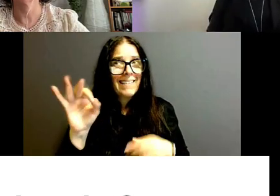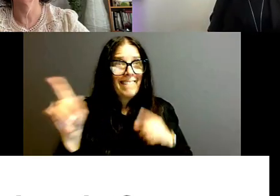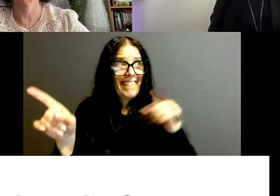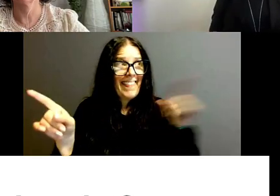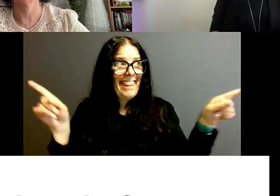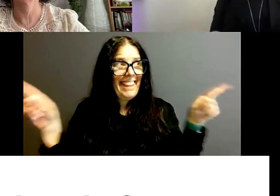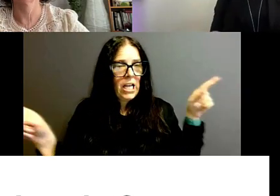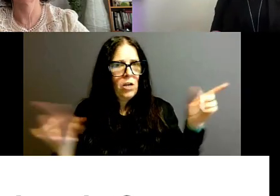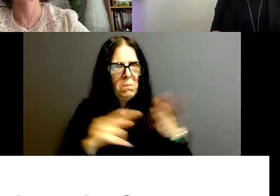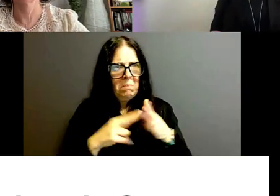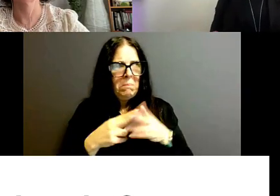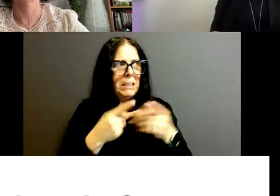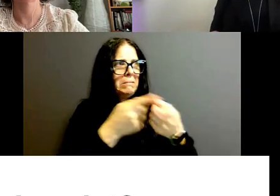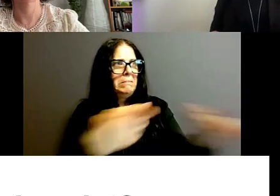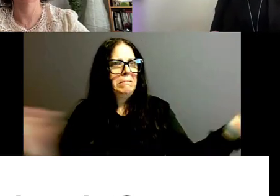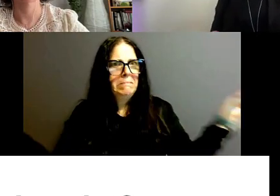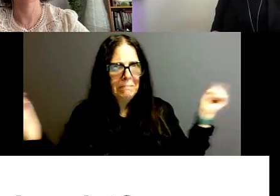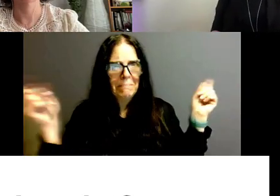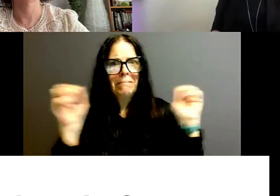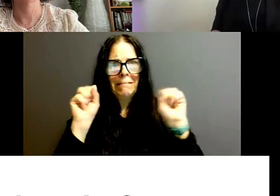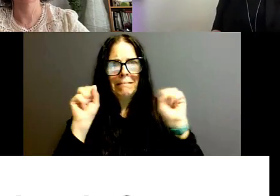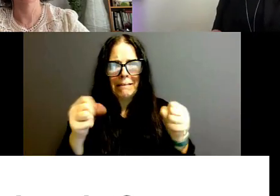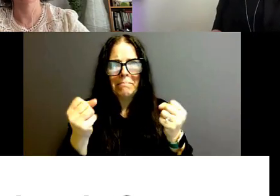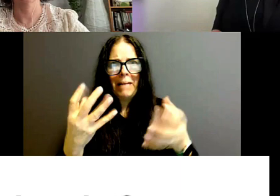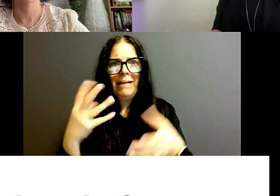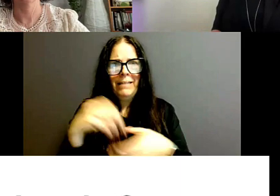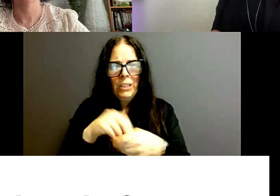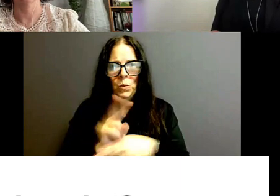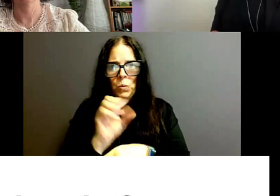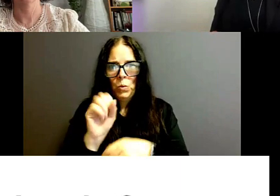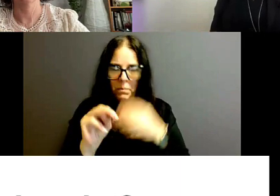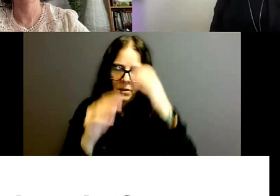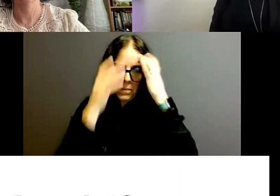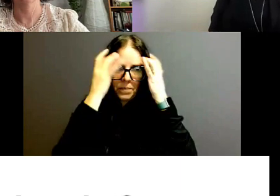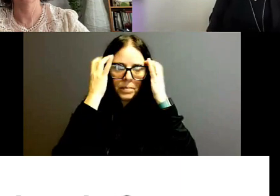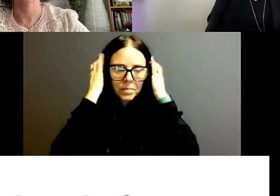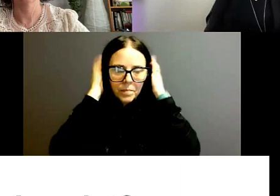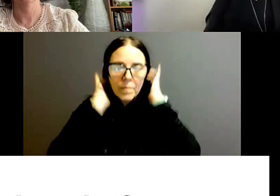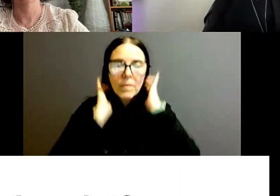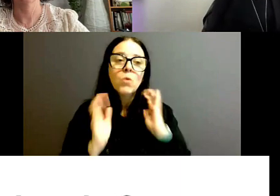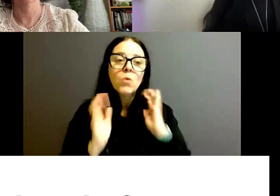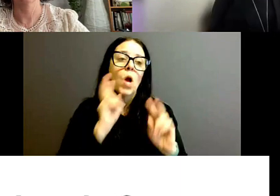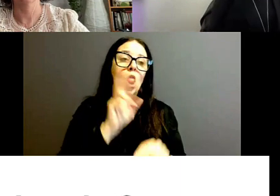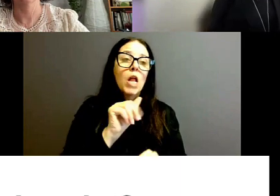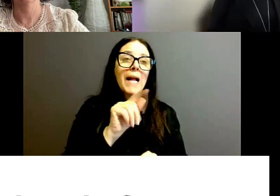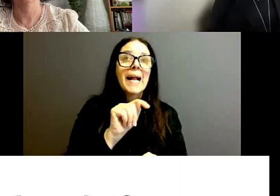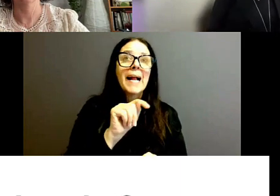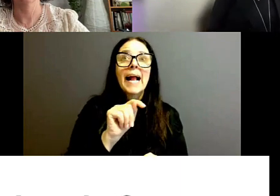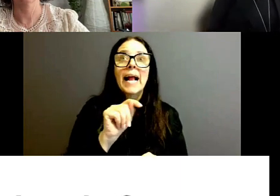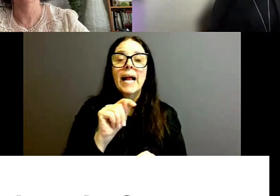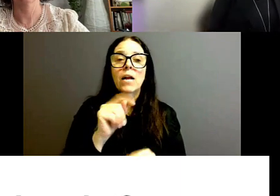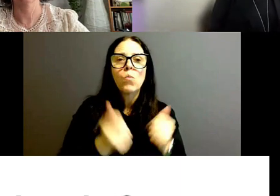there's a lot of people who are on it. And when we look at platform popularity, We know that Facebook, as